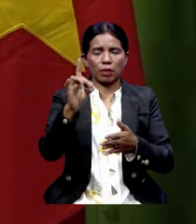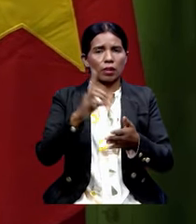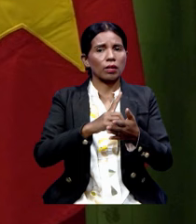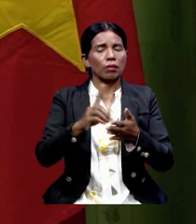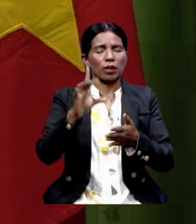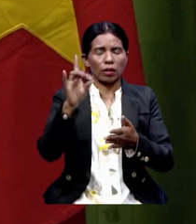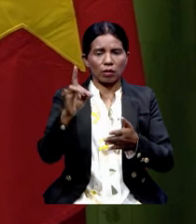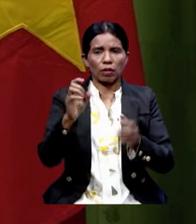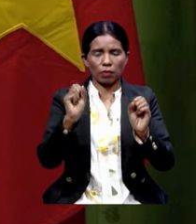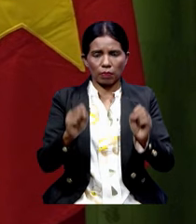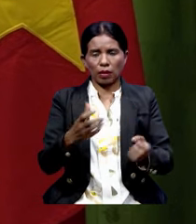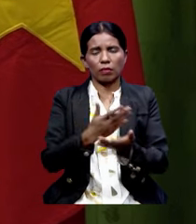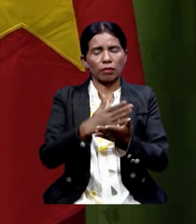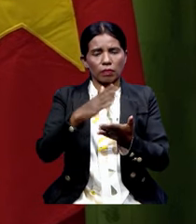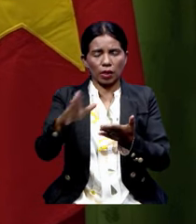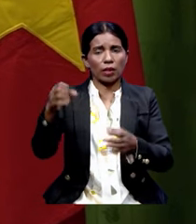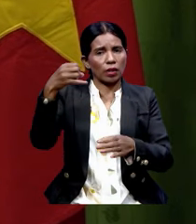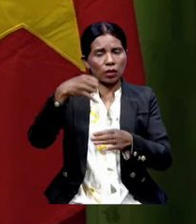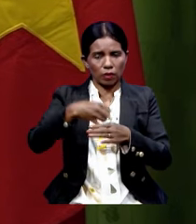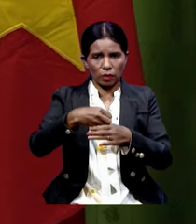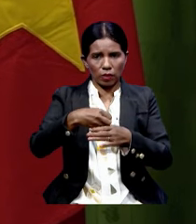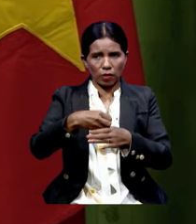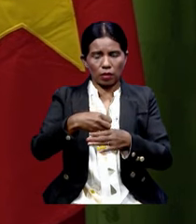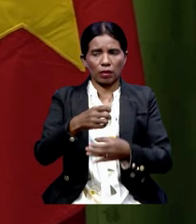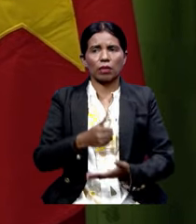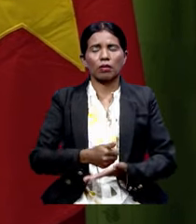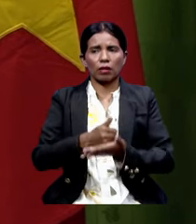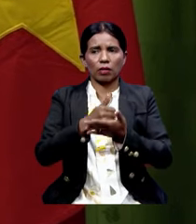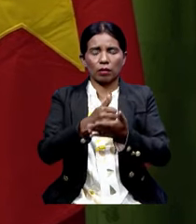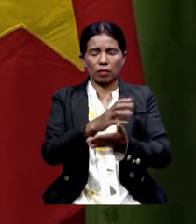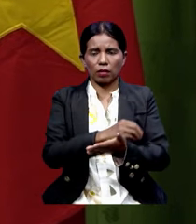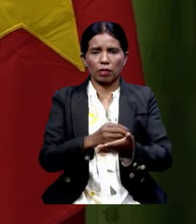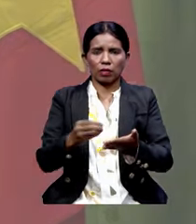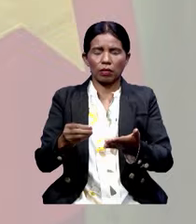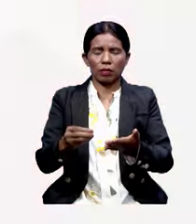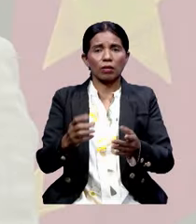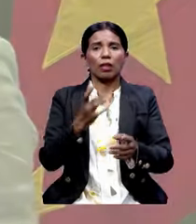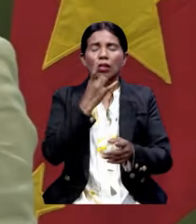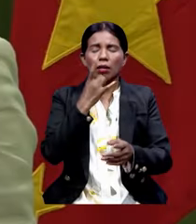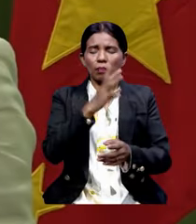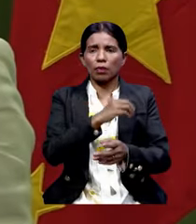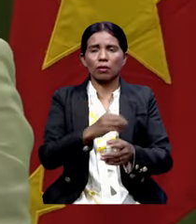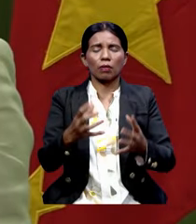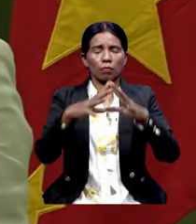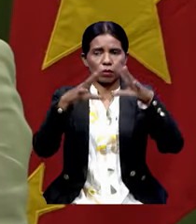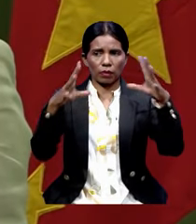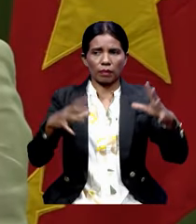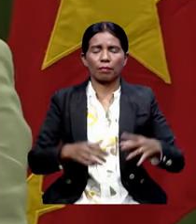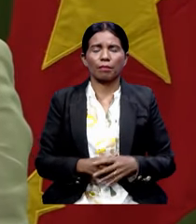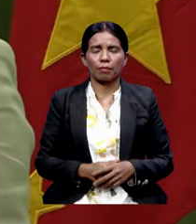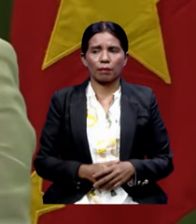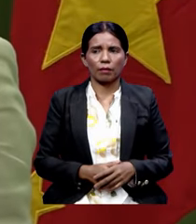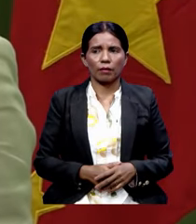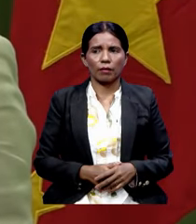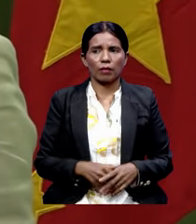and supplies, including 50,000 rapid test kits. They visited the hospitals in